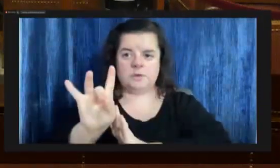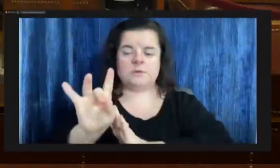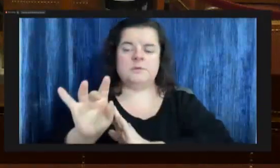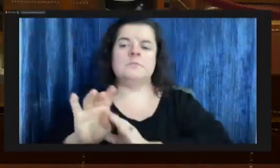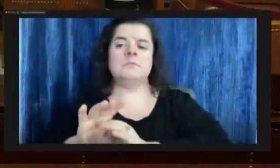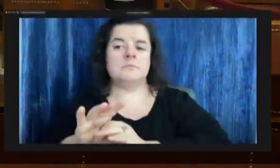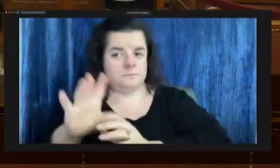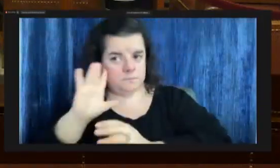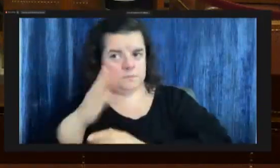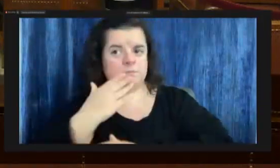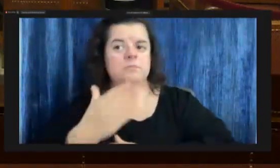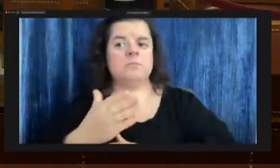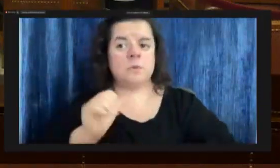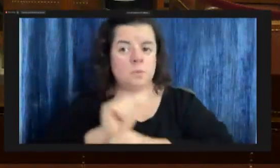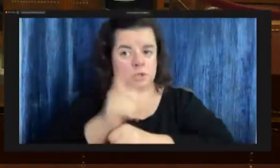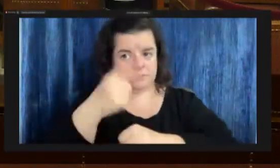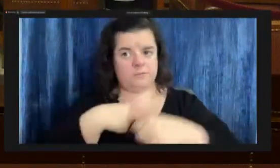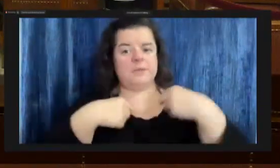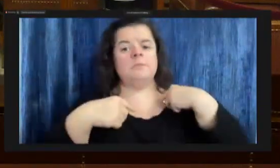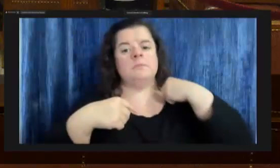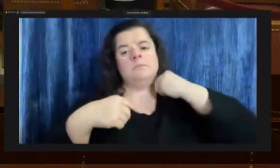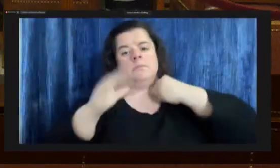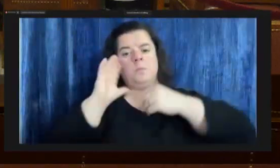Yep. Okay. That works for me. Thank you. I'll do that.